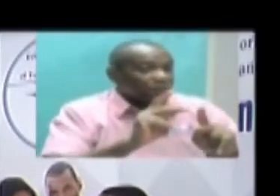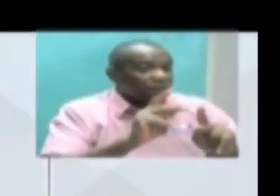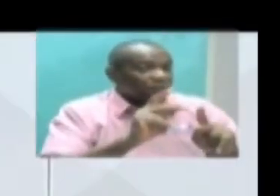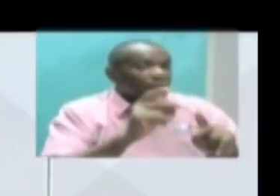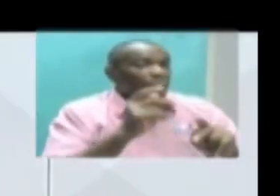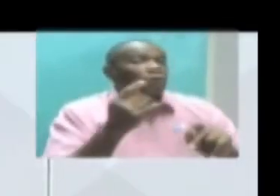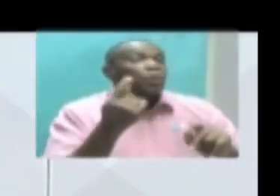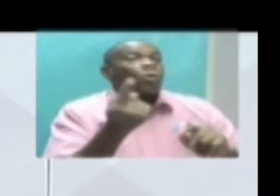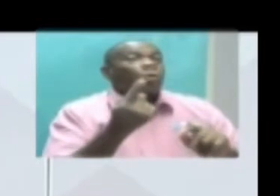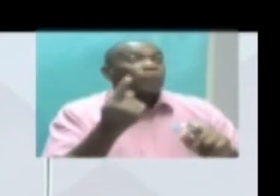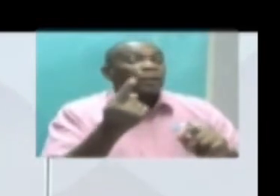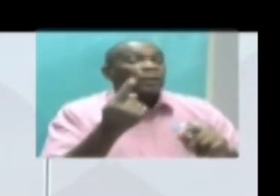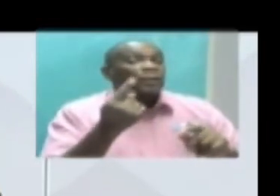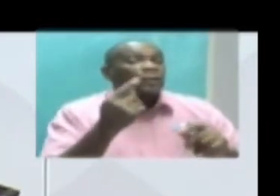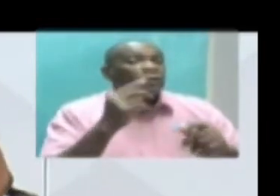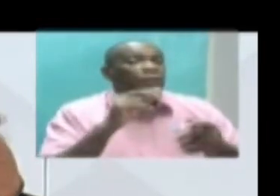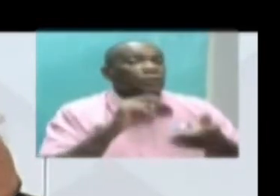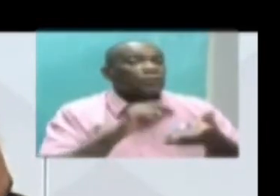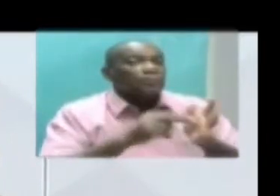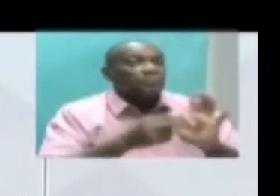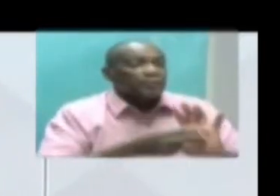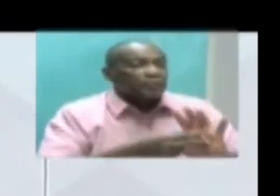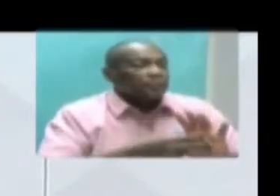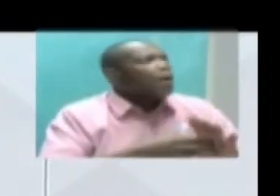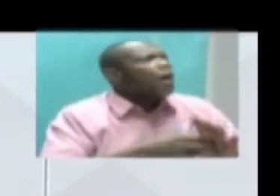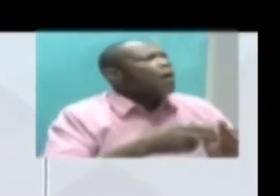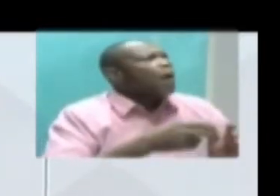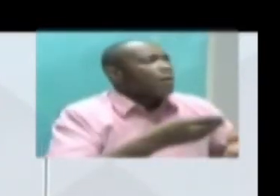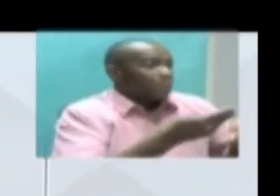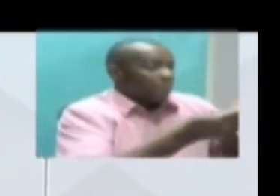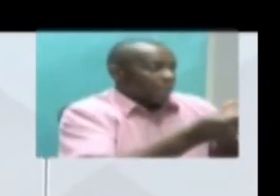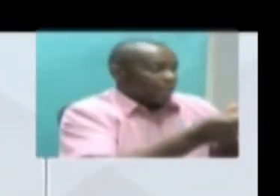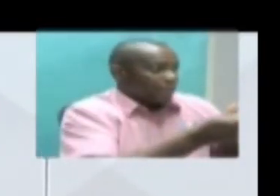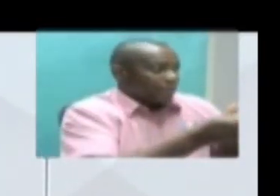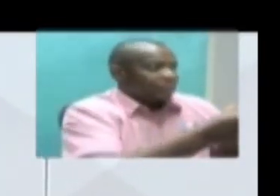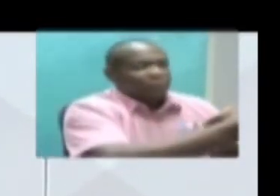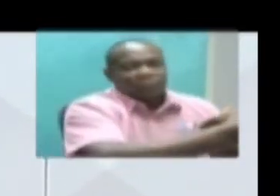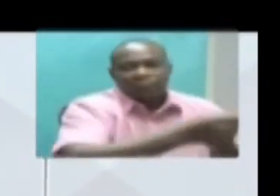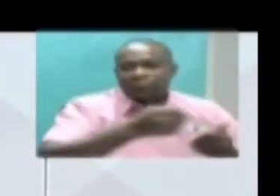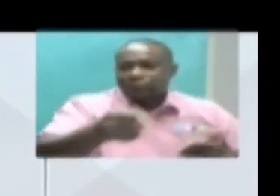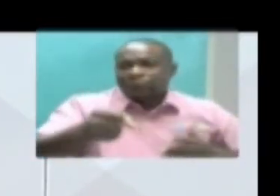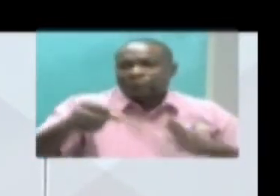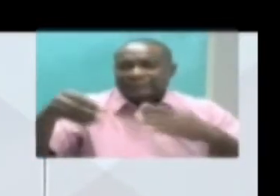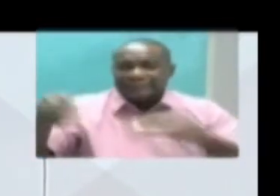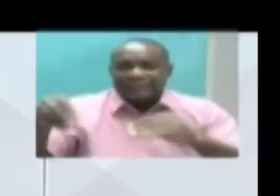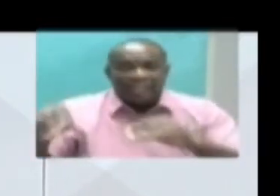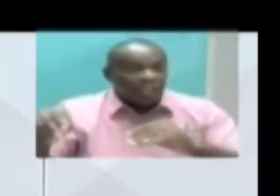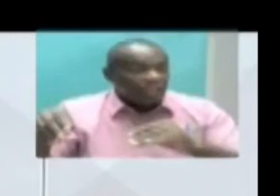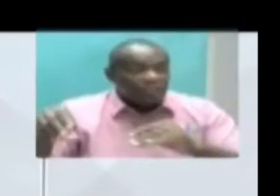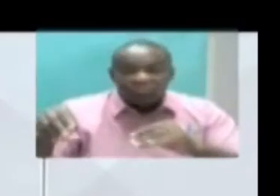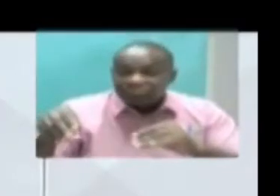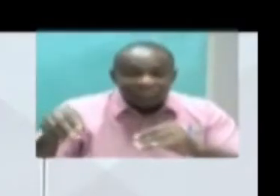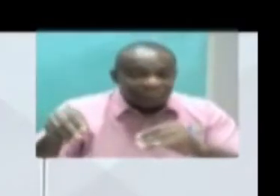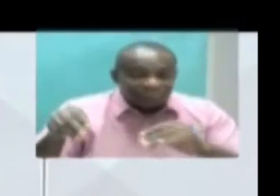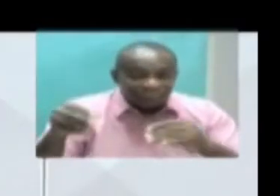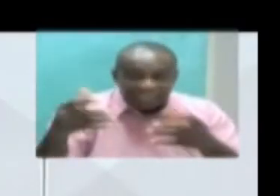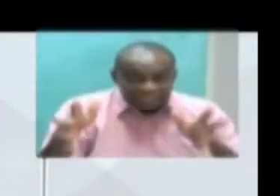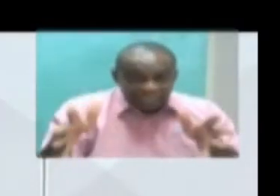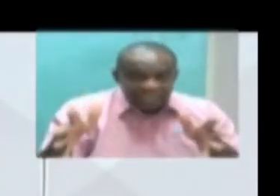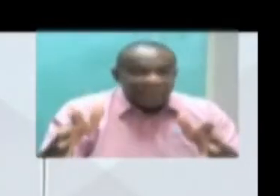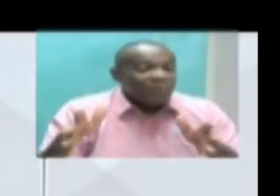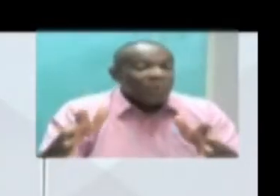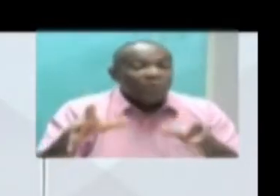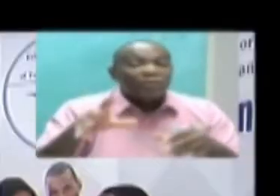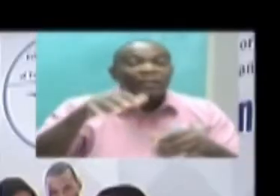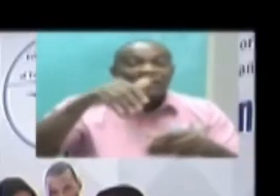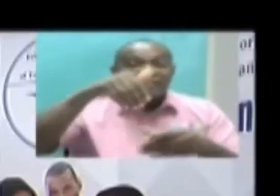person from a place to another place. You could be trafficked right in your room, just by the extortion of inappropriate